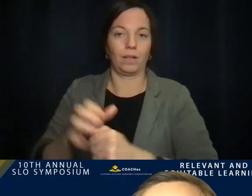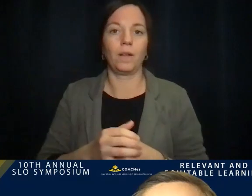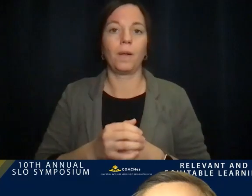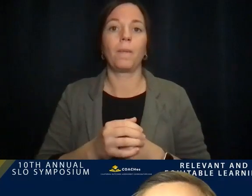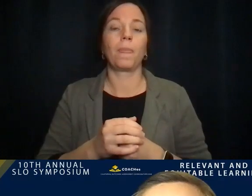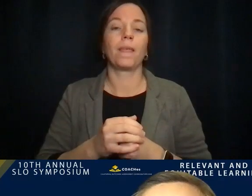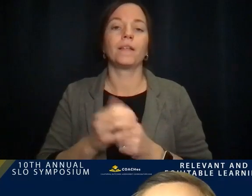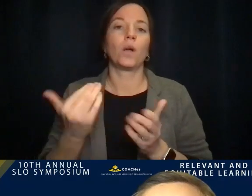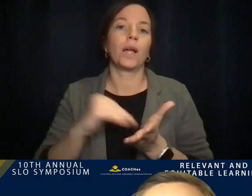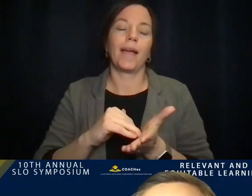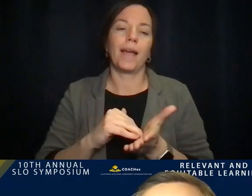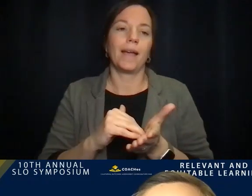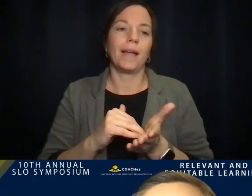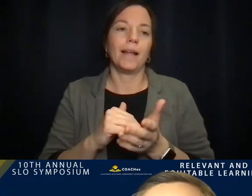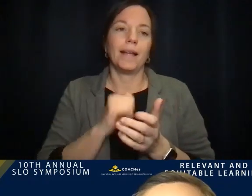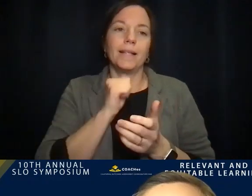much that